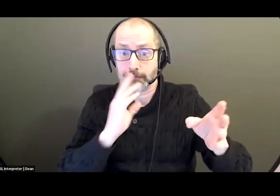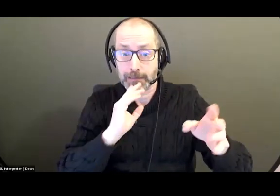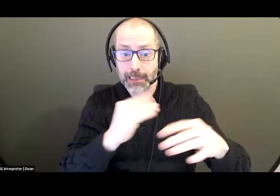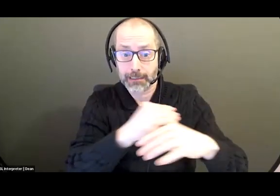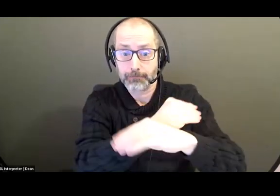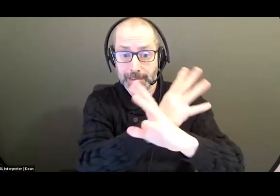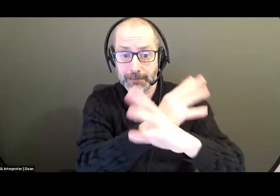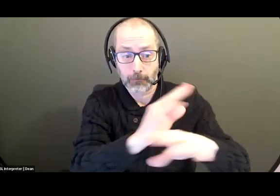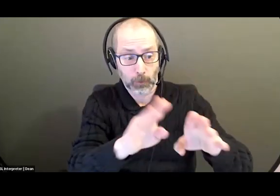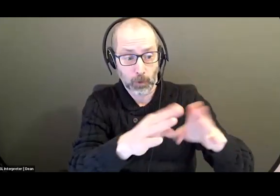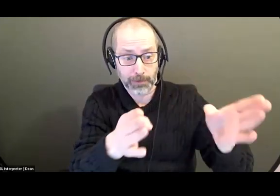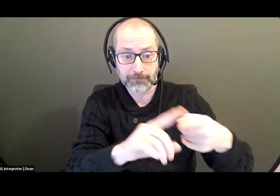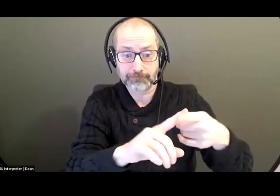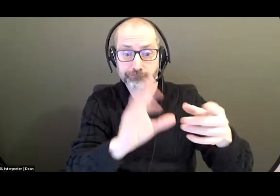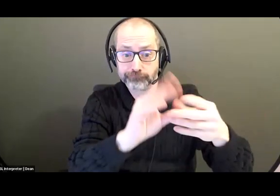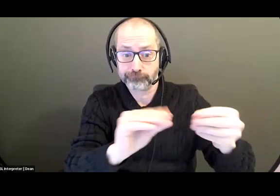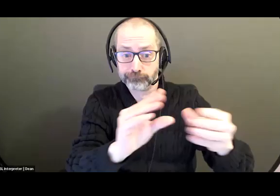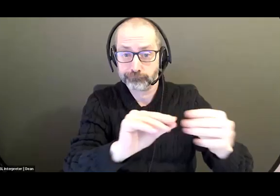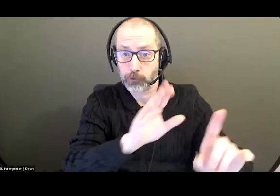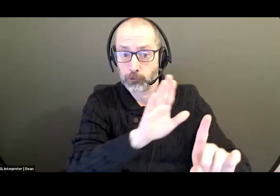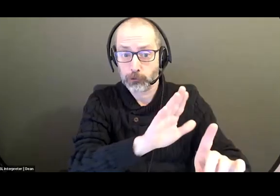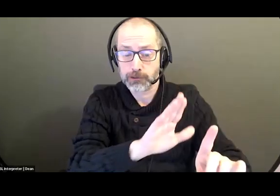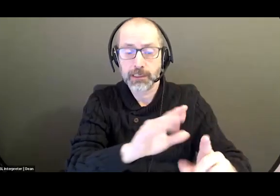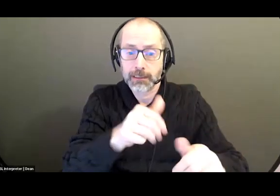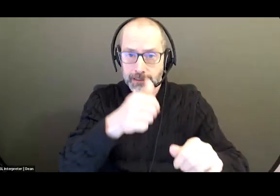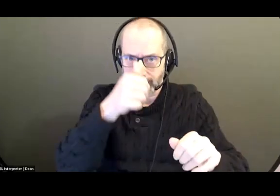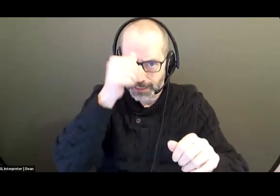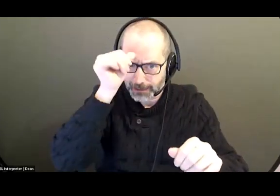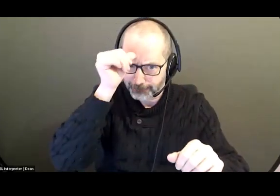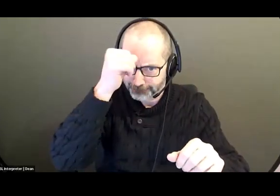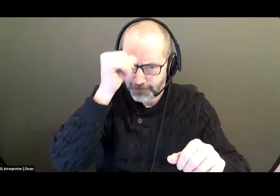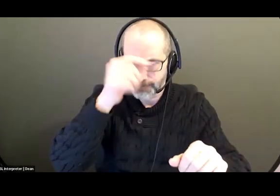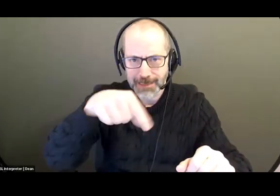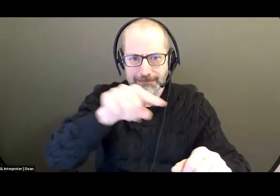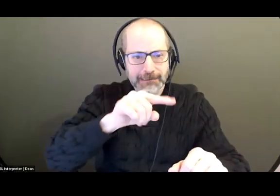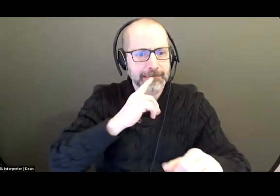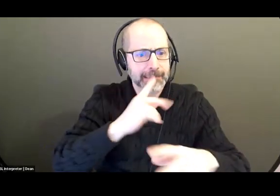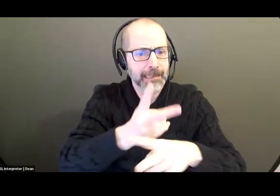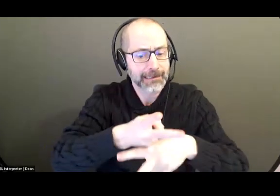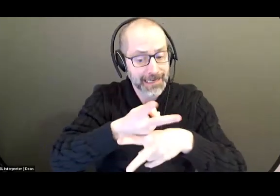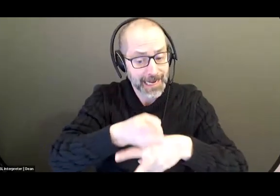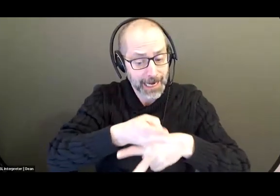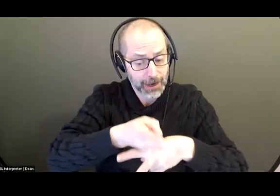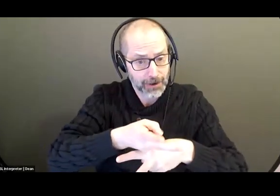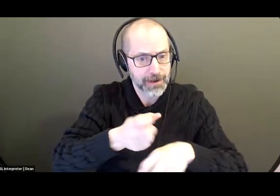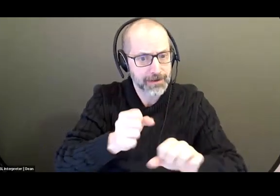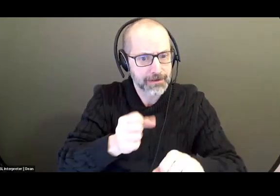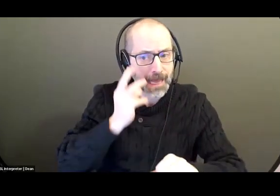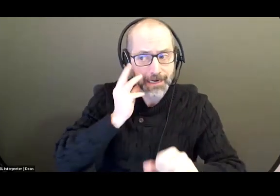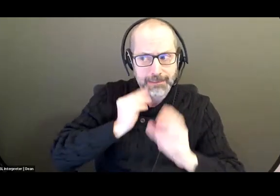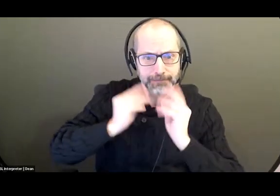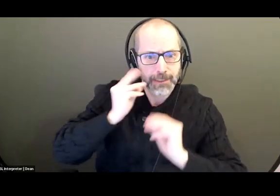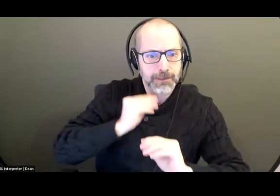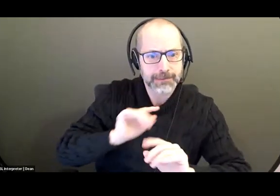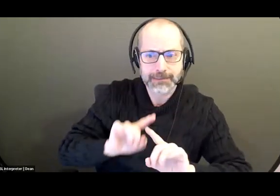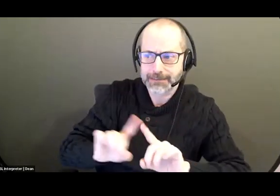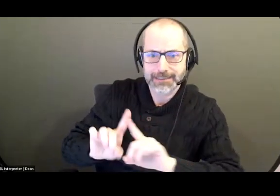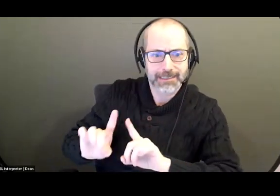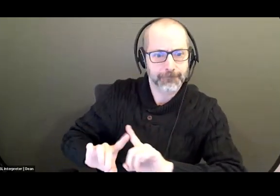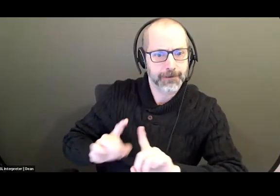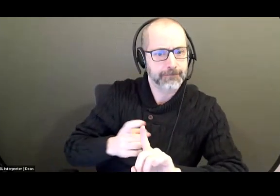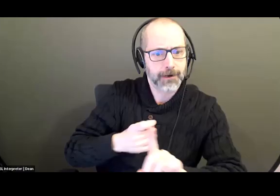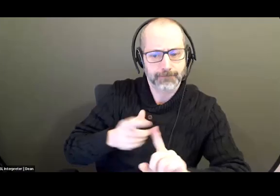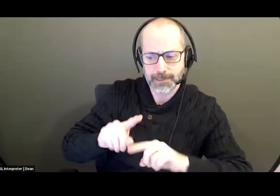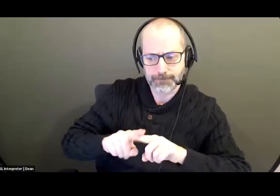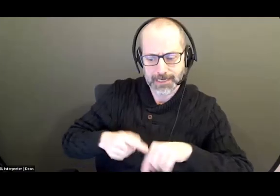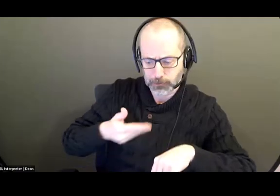Lou's story was shared at the start of the webinar, and it was a reminder that care experiences can look